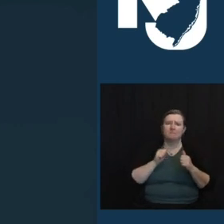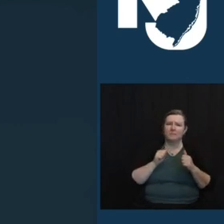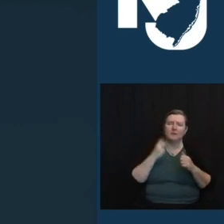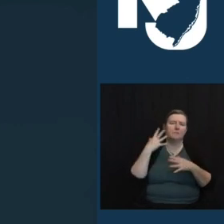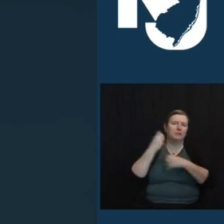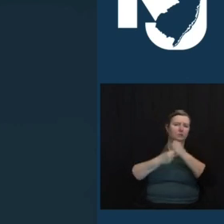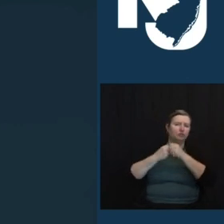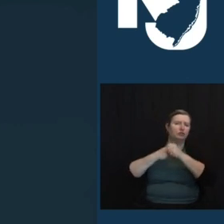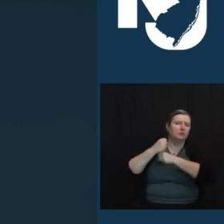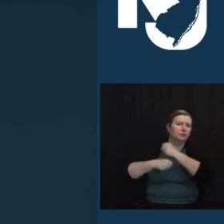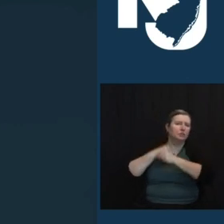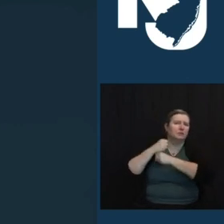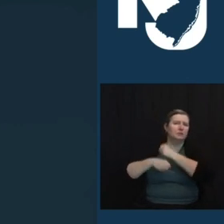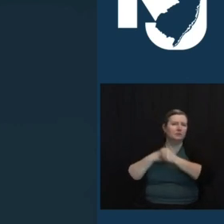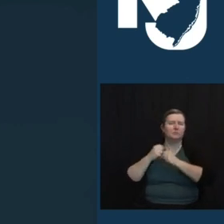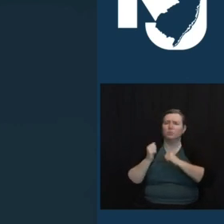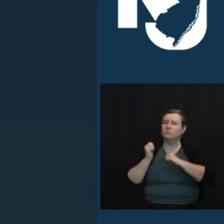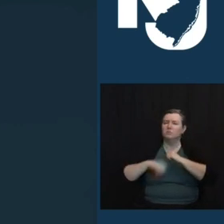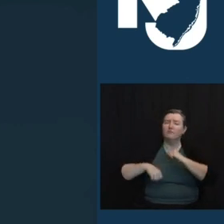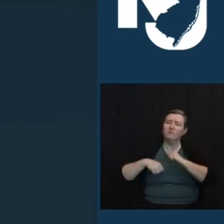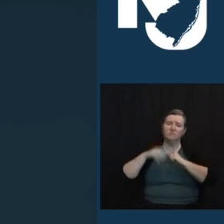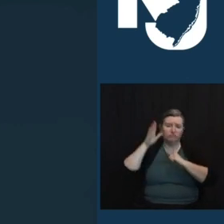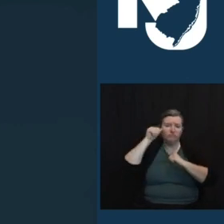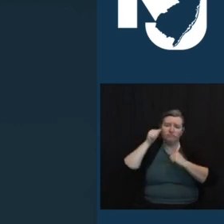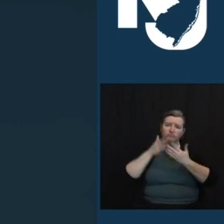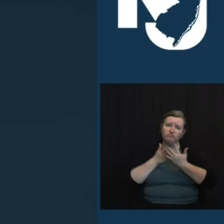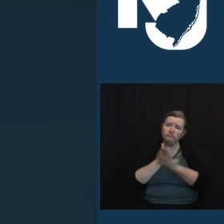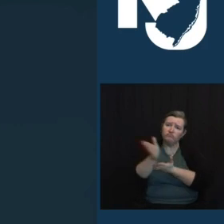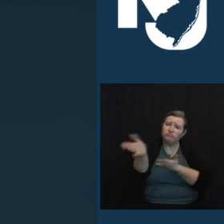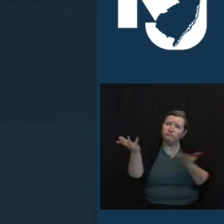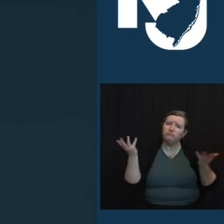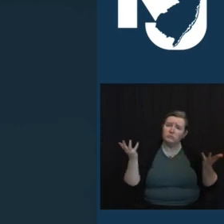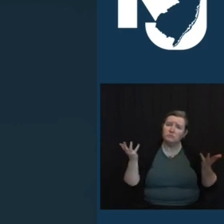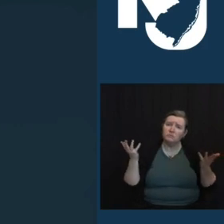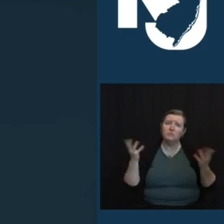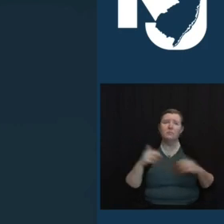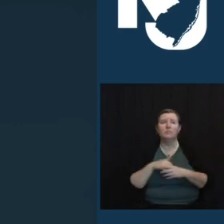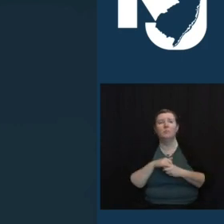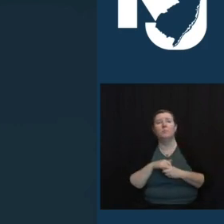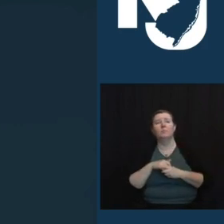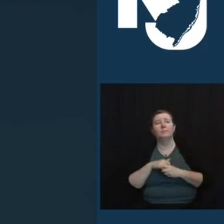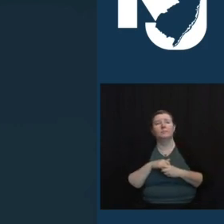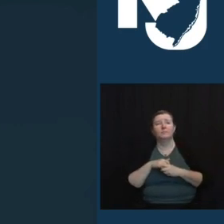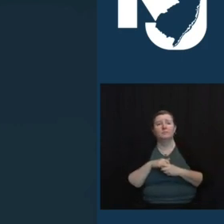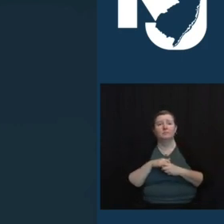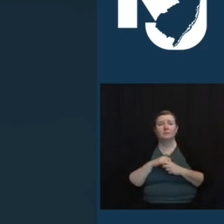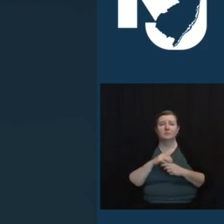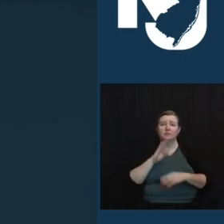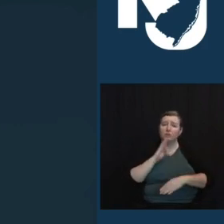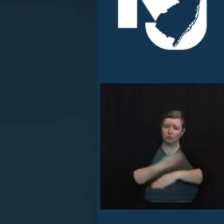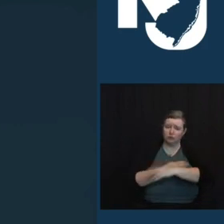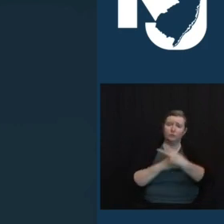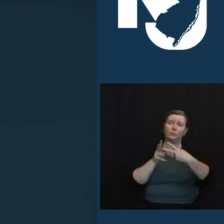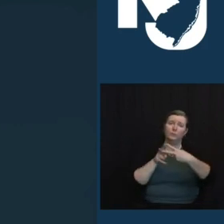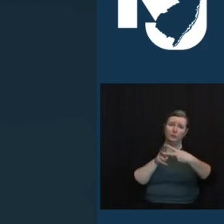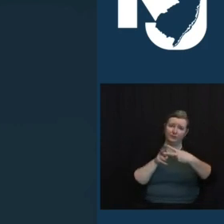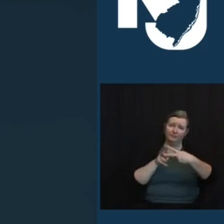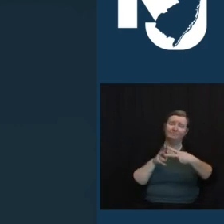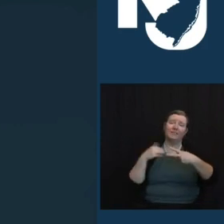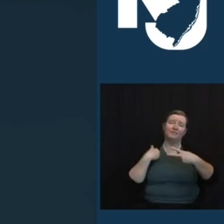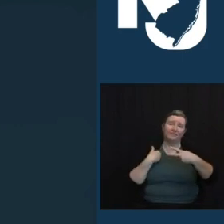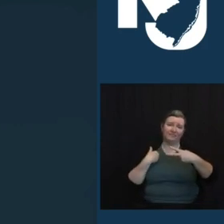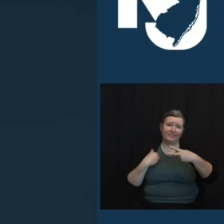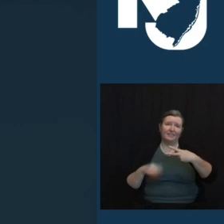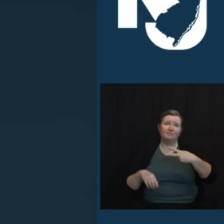tough, according to her daughters. She is survived by her daughters, Marisol and Sonia. I had the honor of speaking with each of them last week, and her